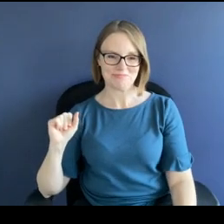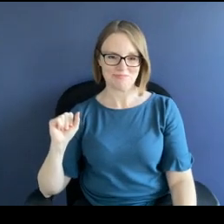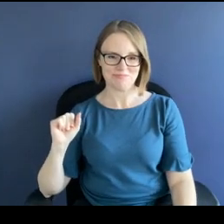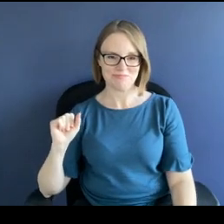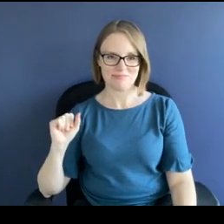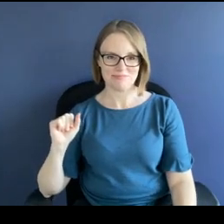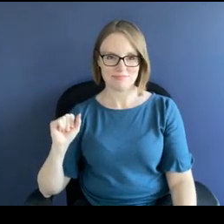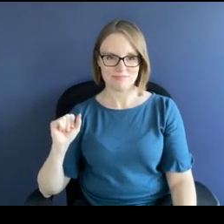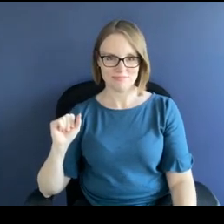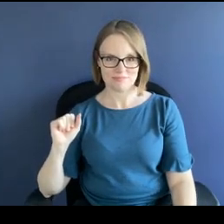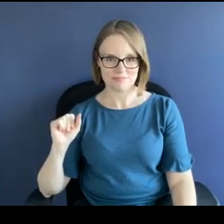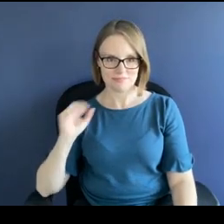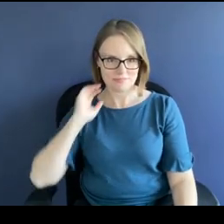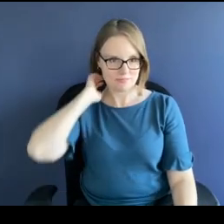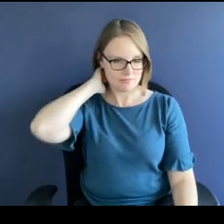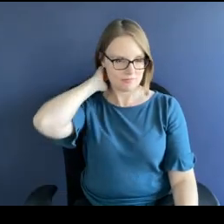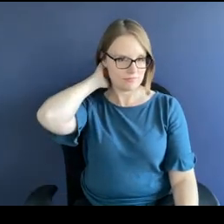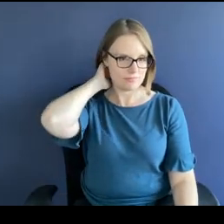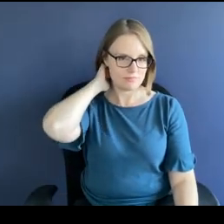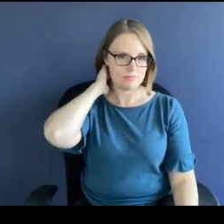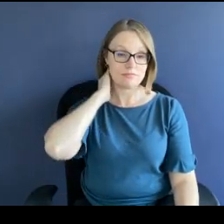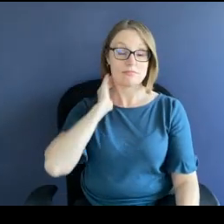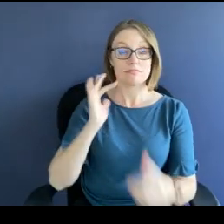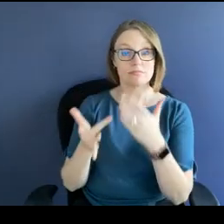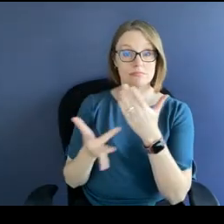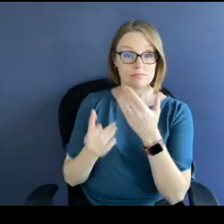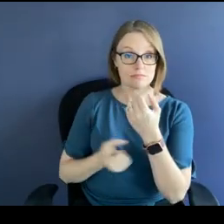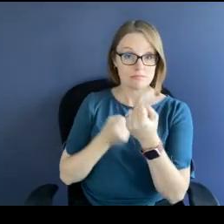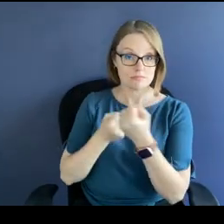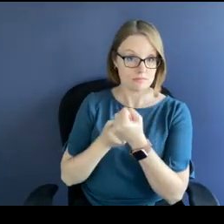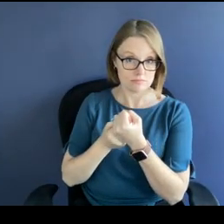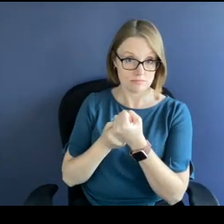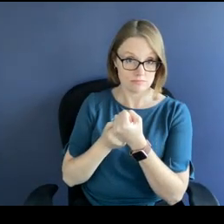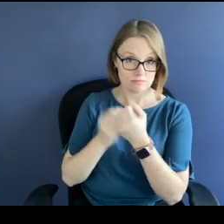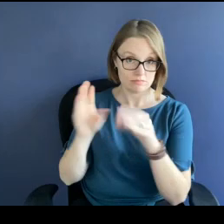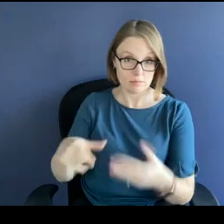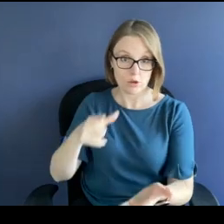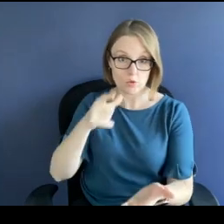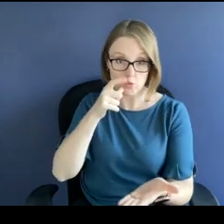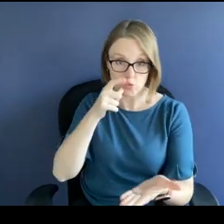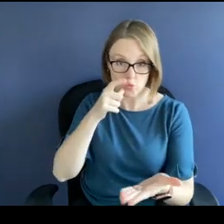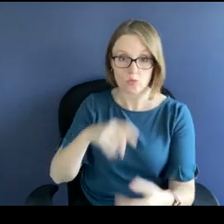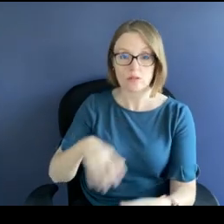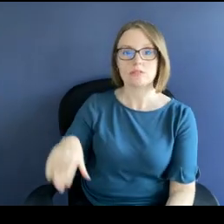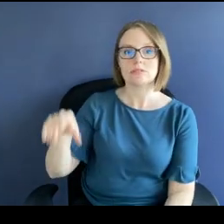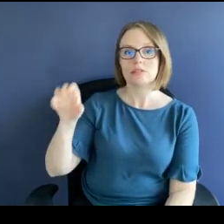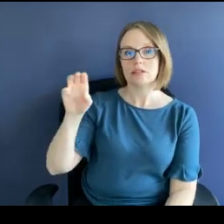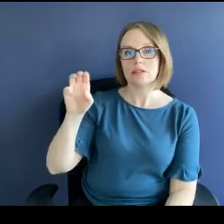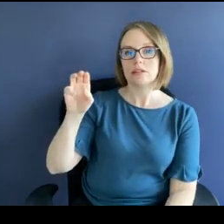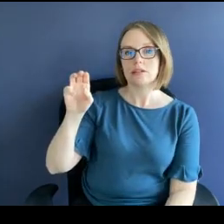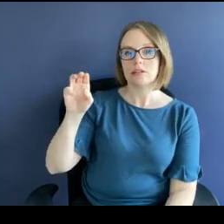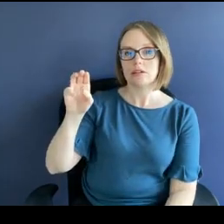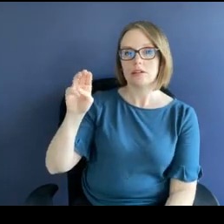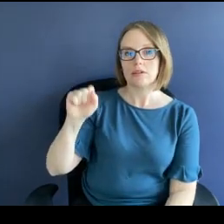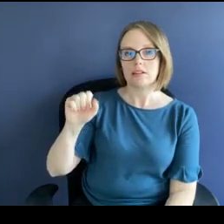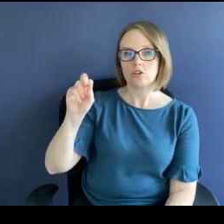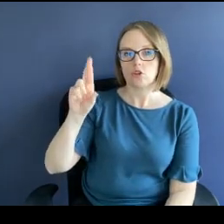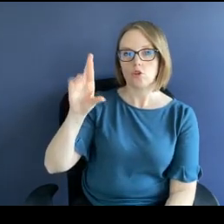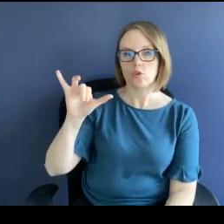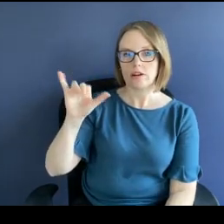our technical support today will be provided by Miss Corey Nolan,